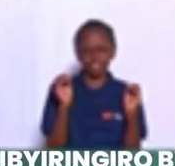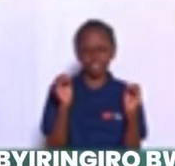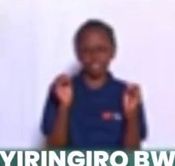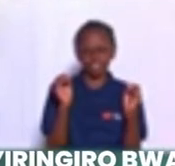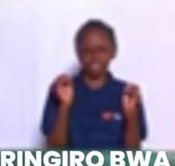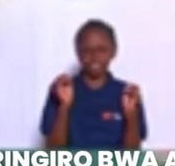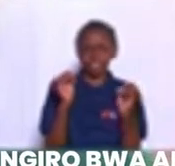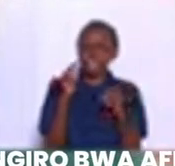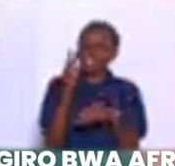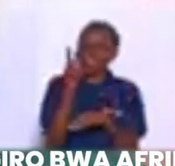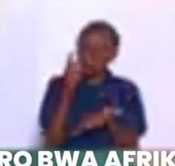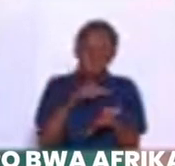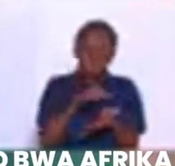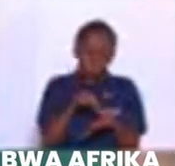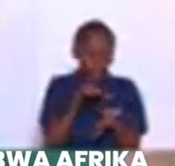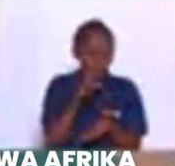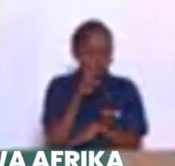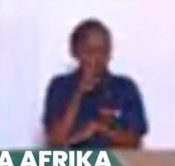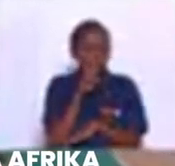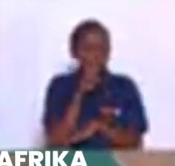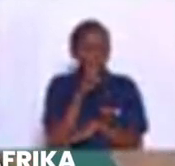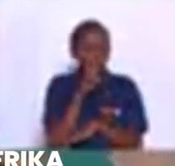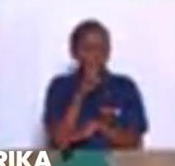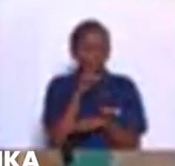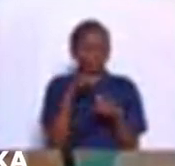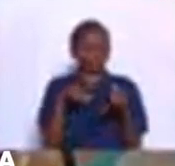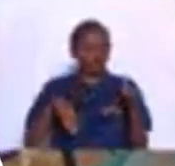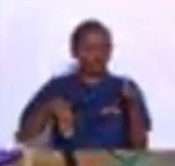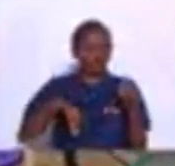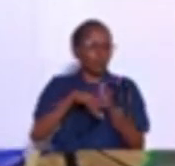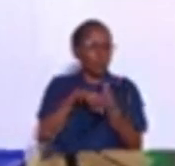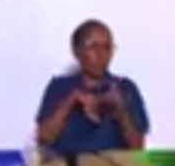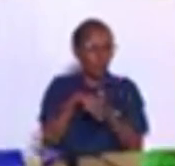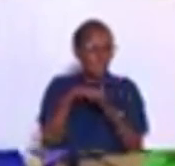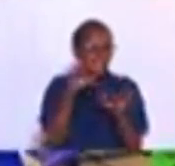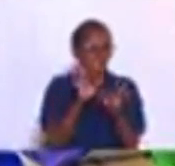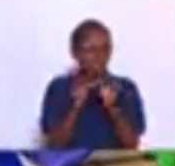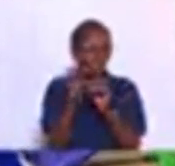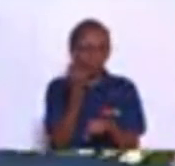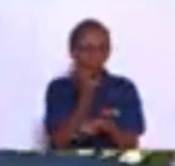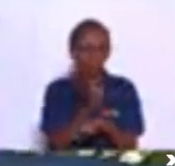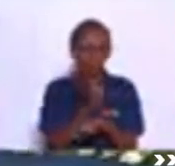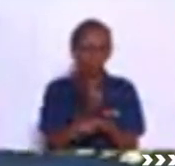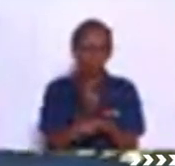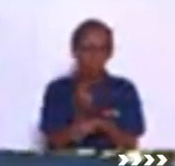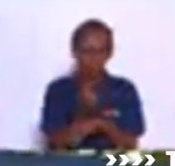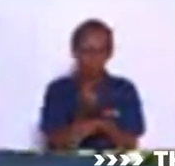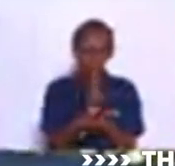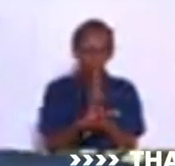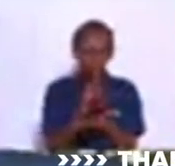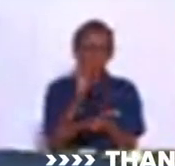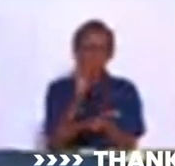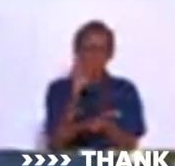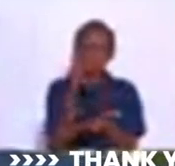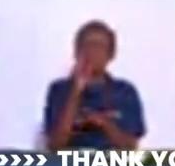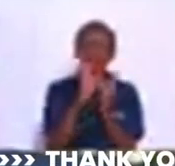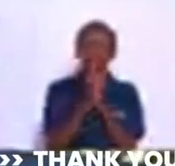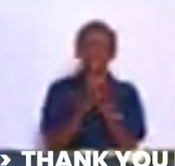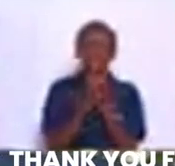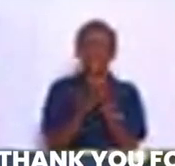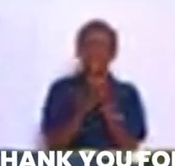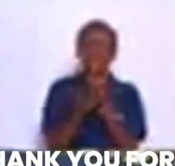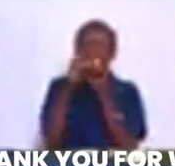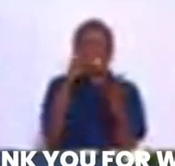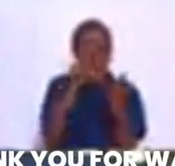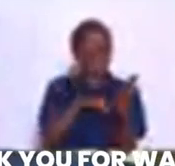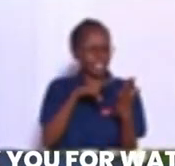Those 2 hours of watching football, if you can take just one book, reading